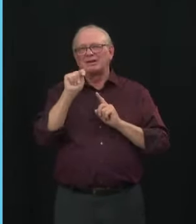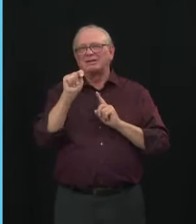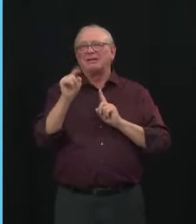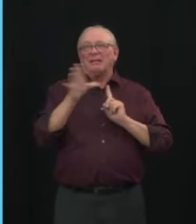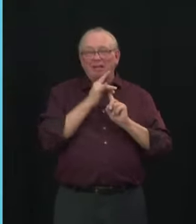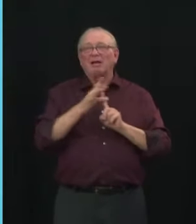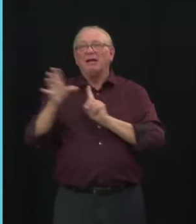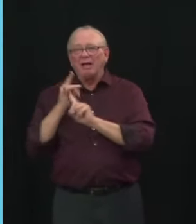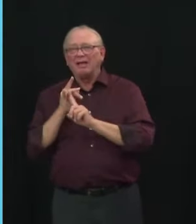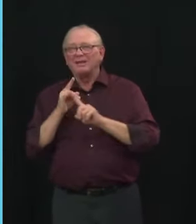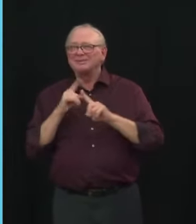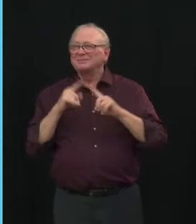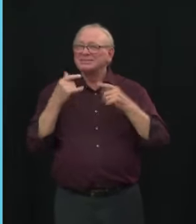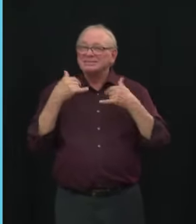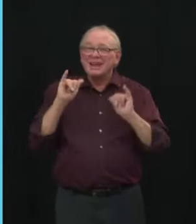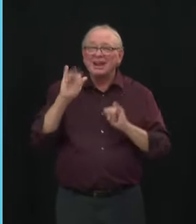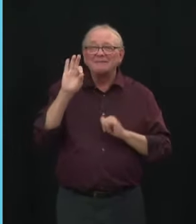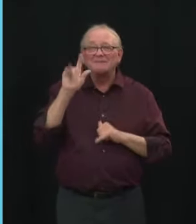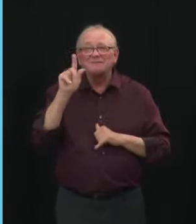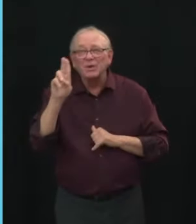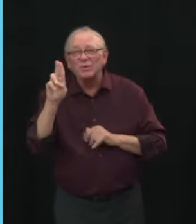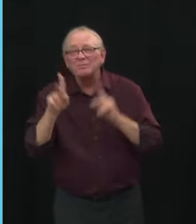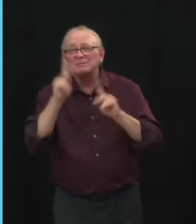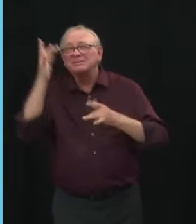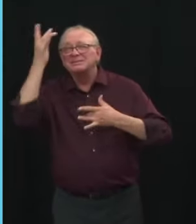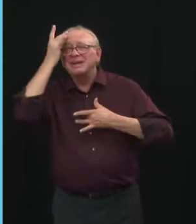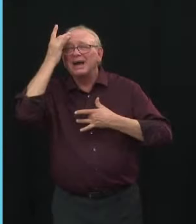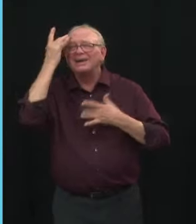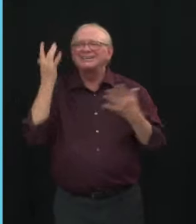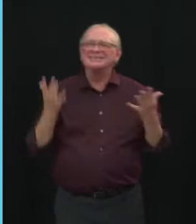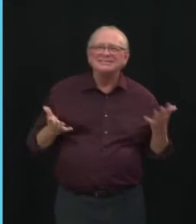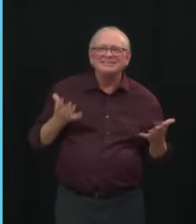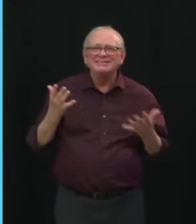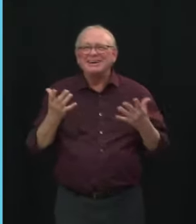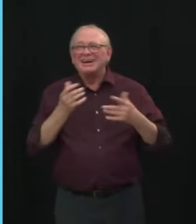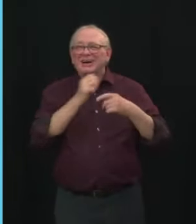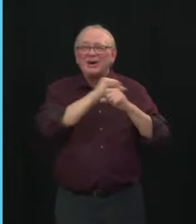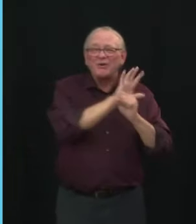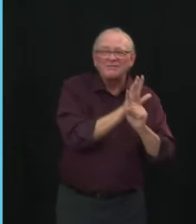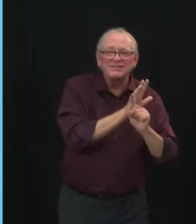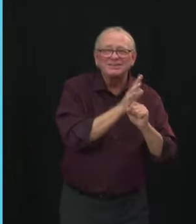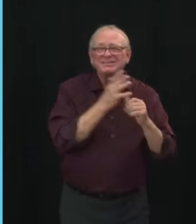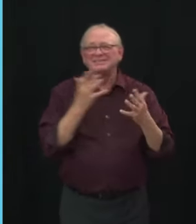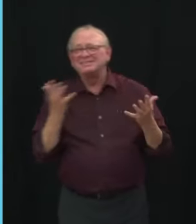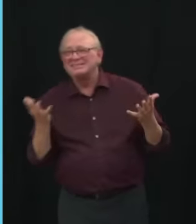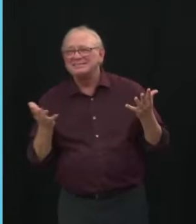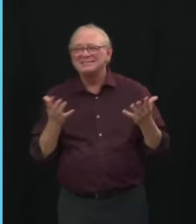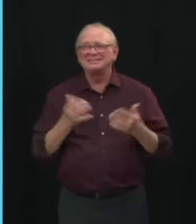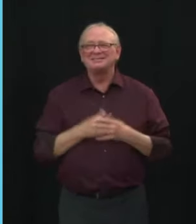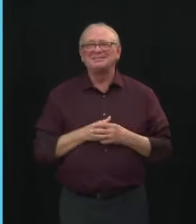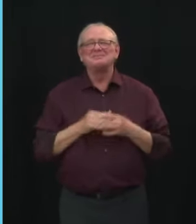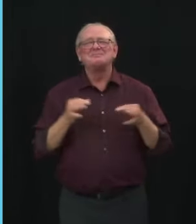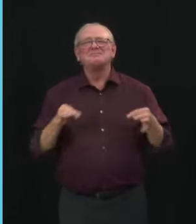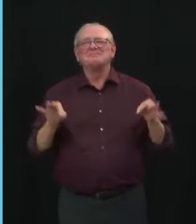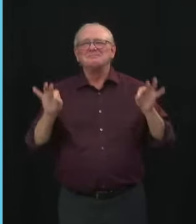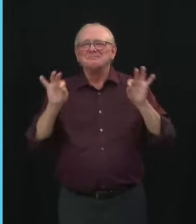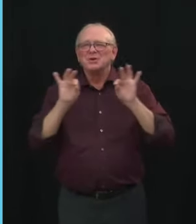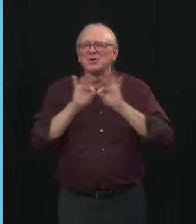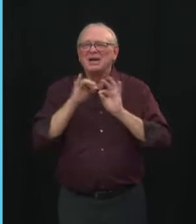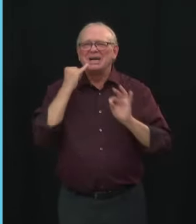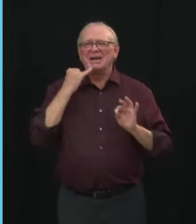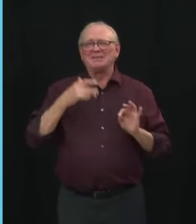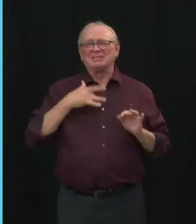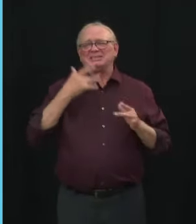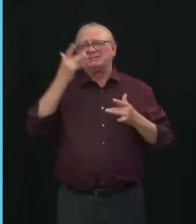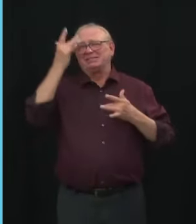There's multiple respiratory viruses. And so it's really important, if someone is feeling sick, that they stay home and away from others, because whether